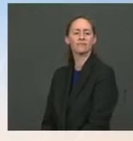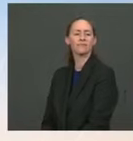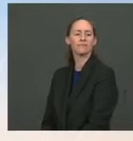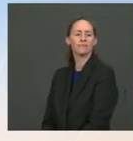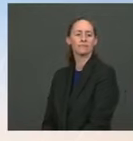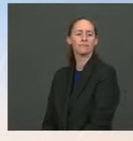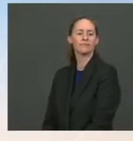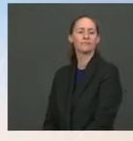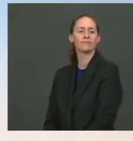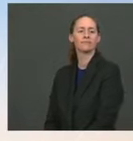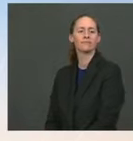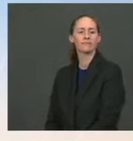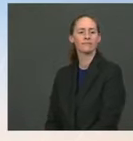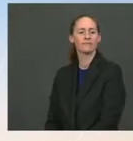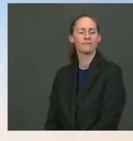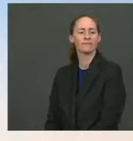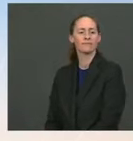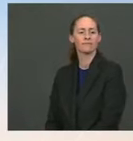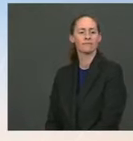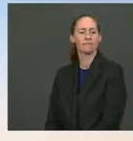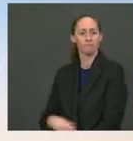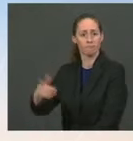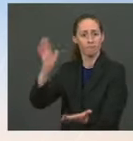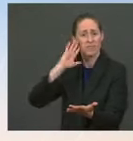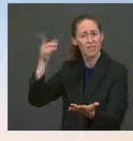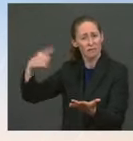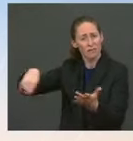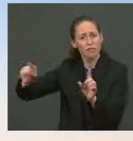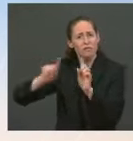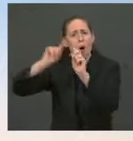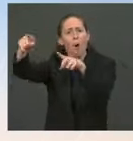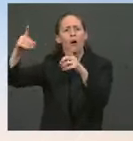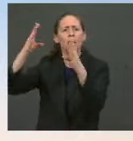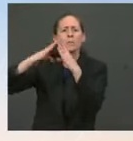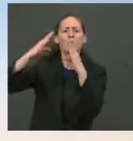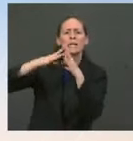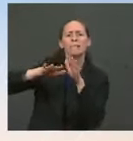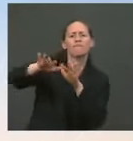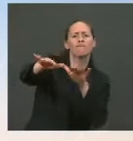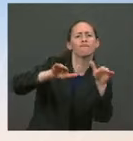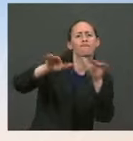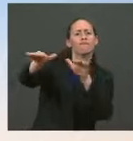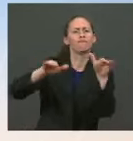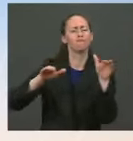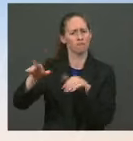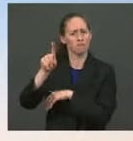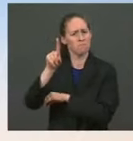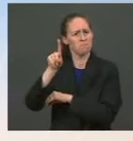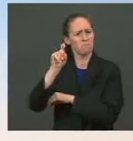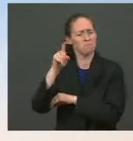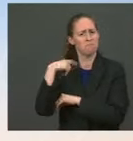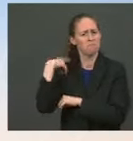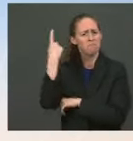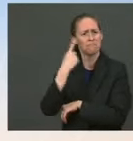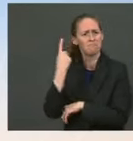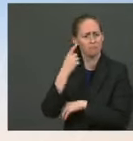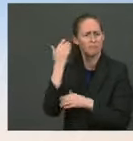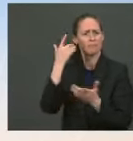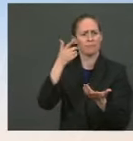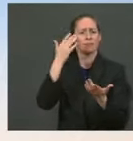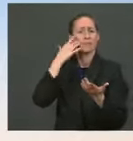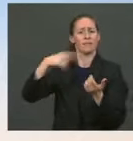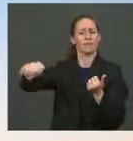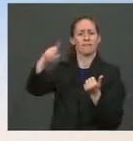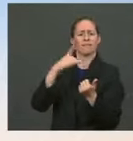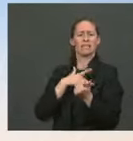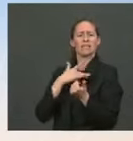have some of your fellow Democrats who say, we want the president to be more vocal. We want him to be out there and explaining